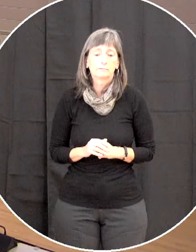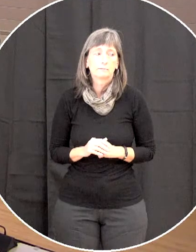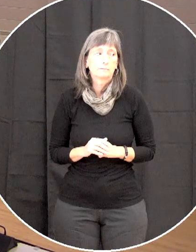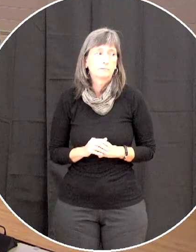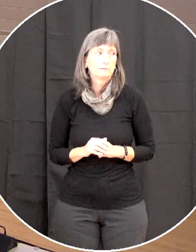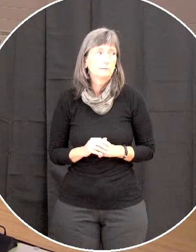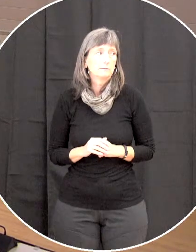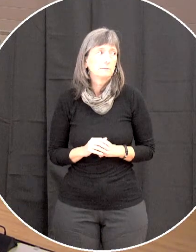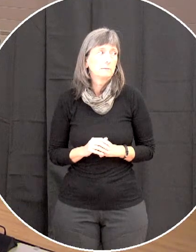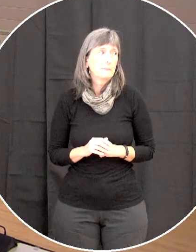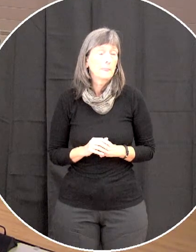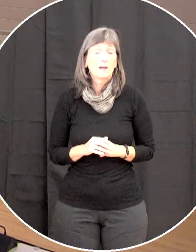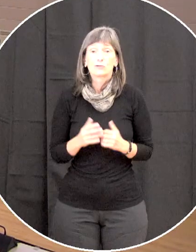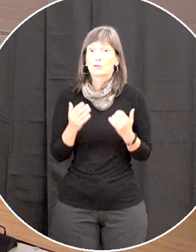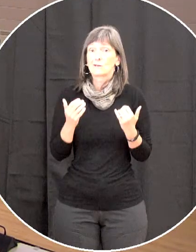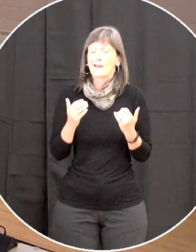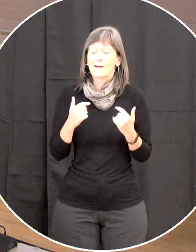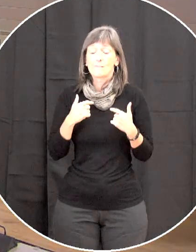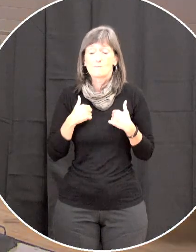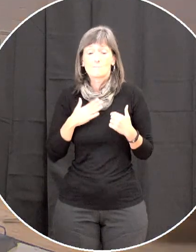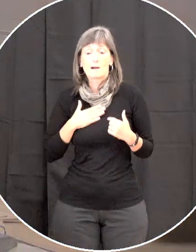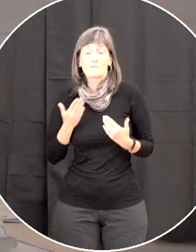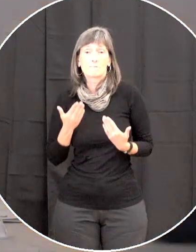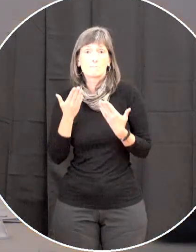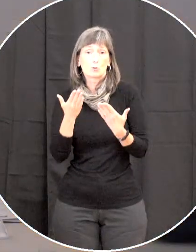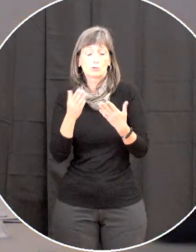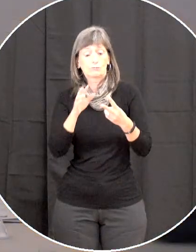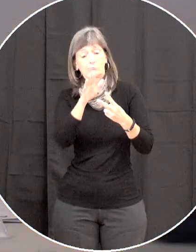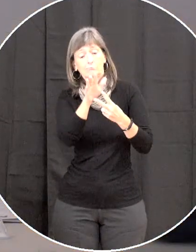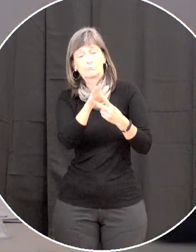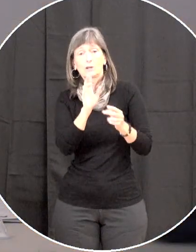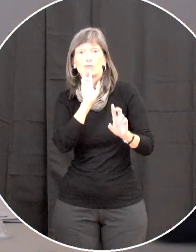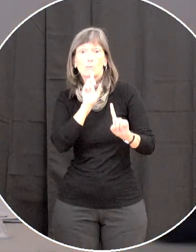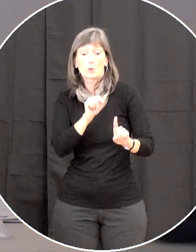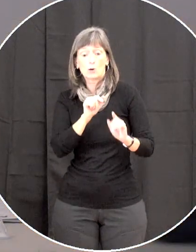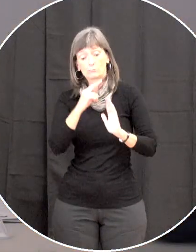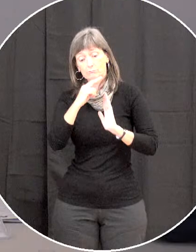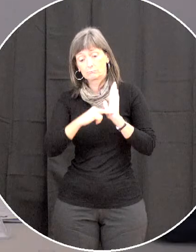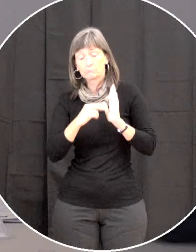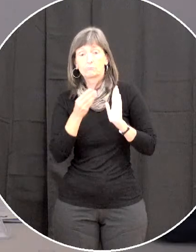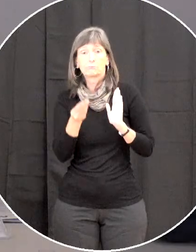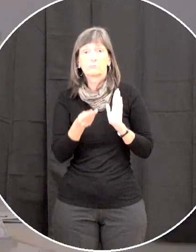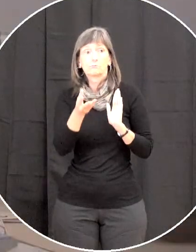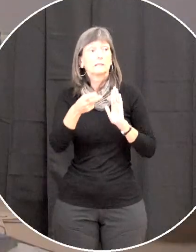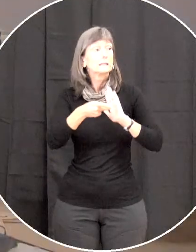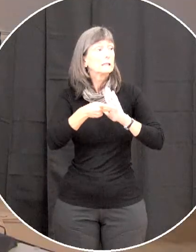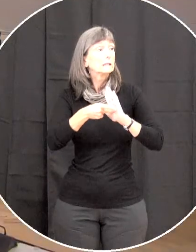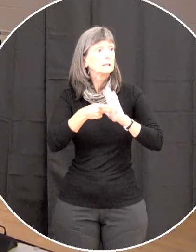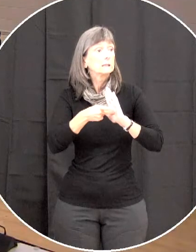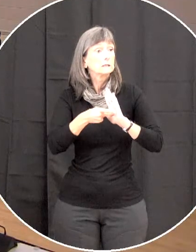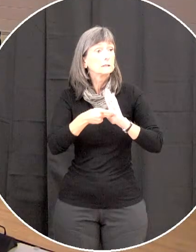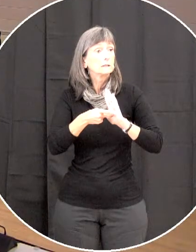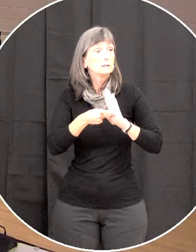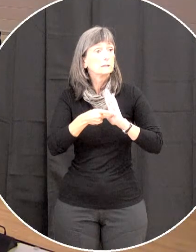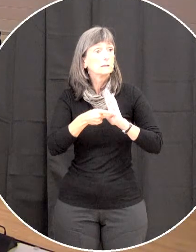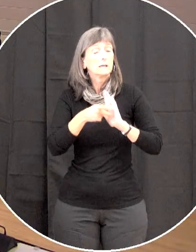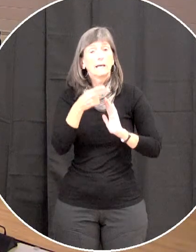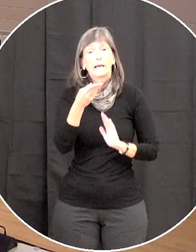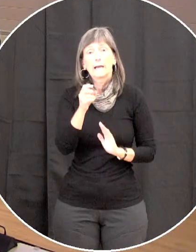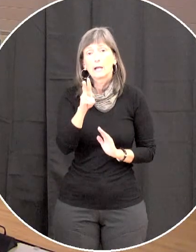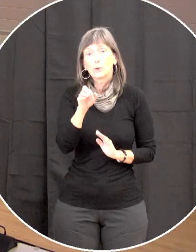I'll move that this report be adopted as read, begging a seconder. Seconded by